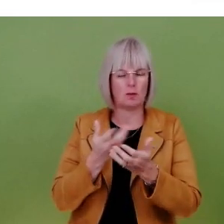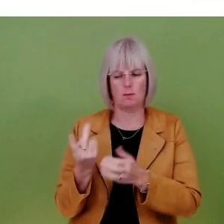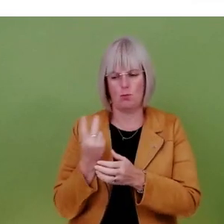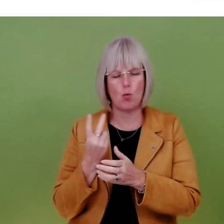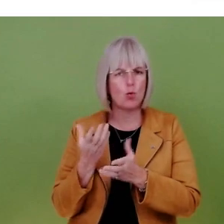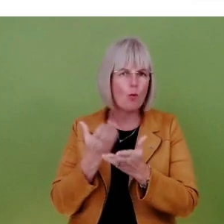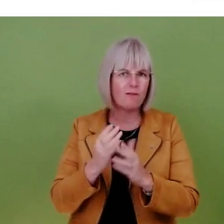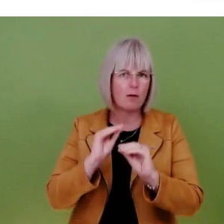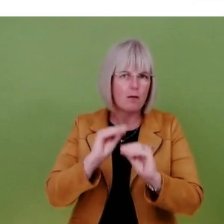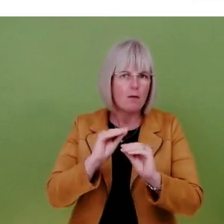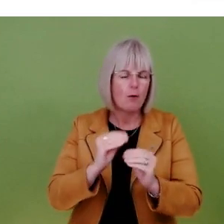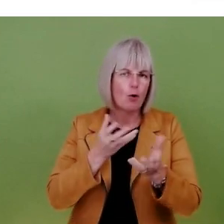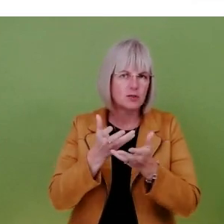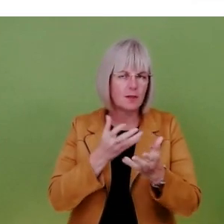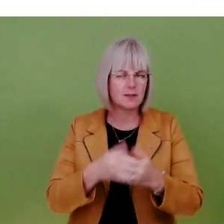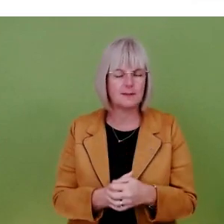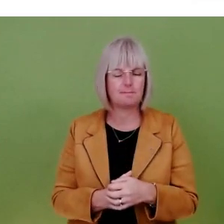my work involves